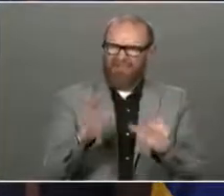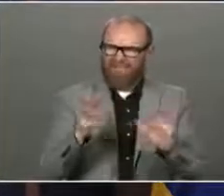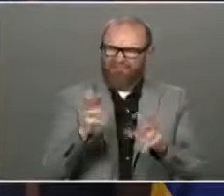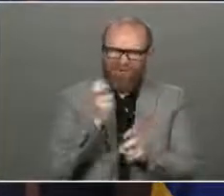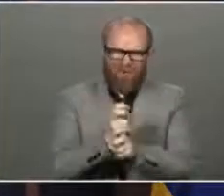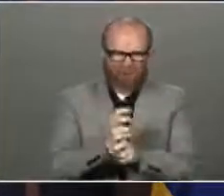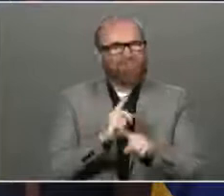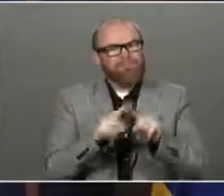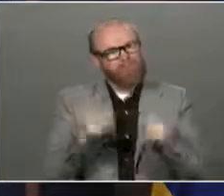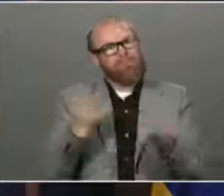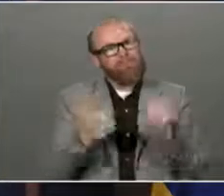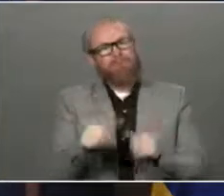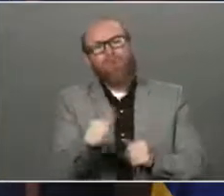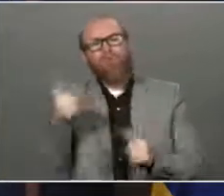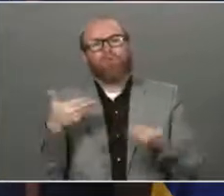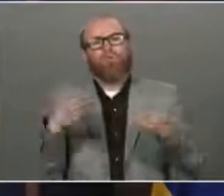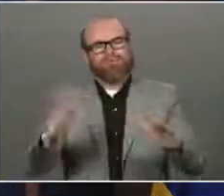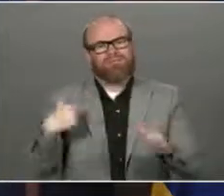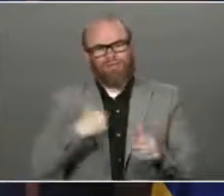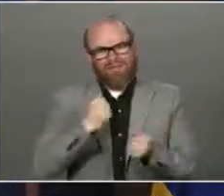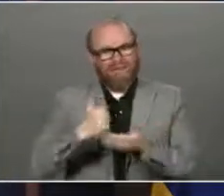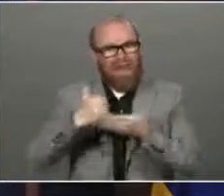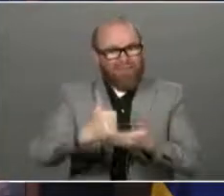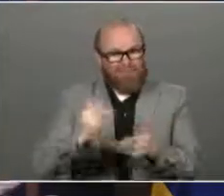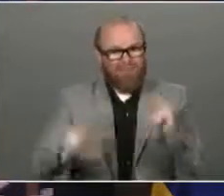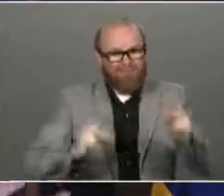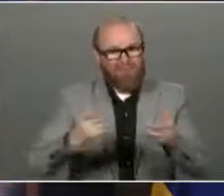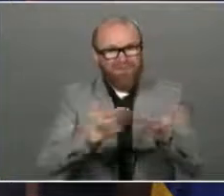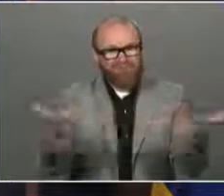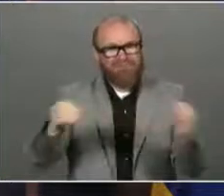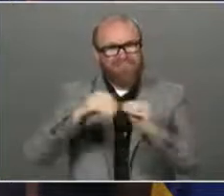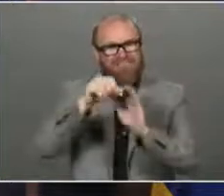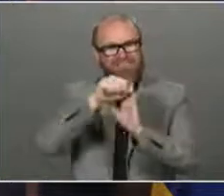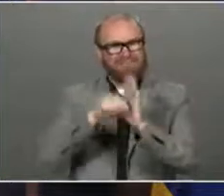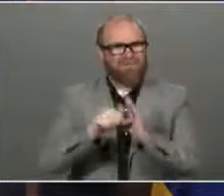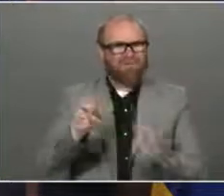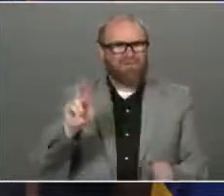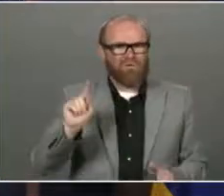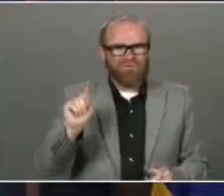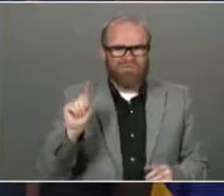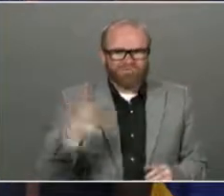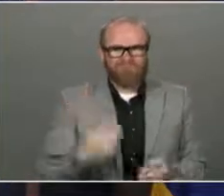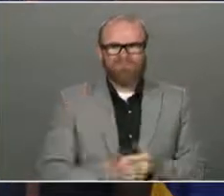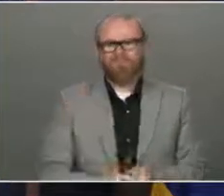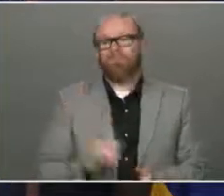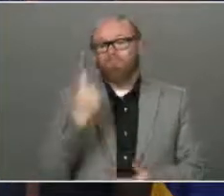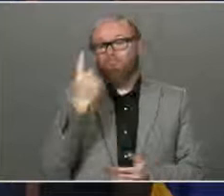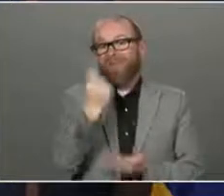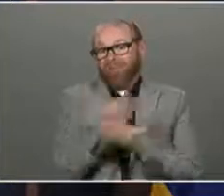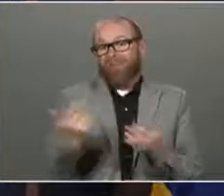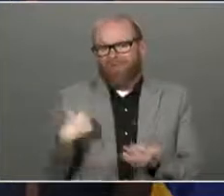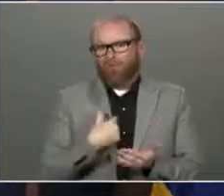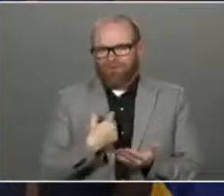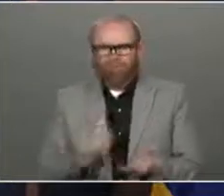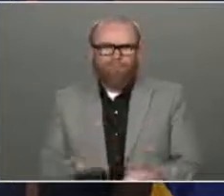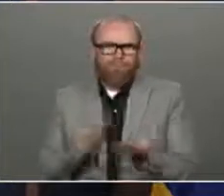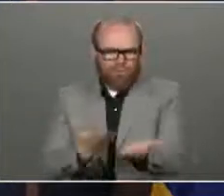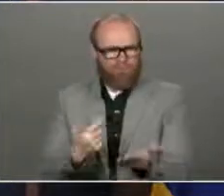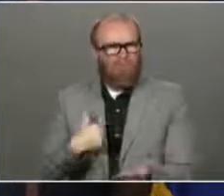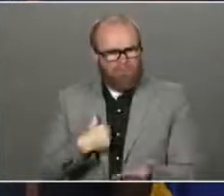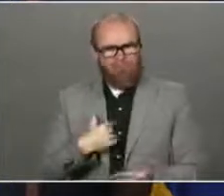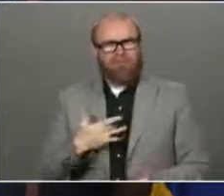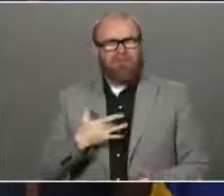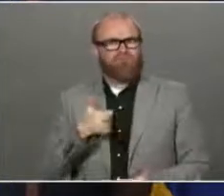help get relief to the most vulnerable? I will tell you one of the things that we proposed that I'm very much in favor of,